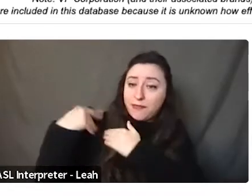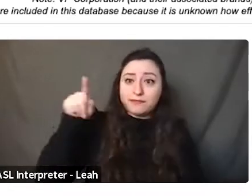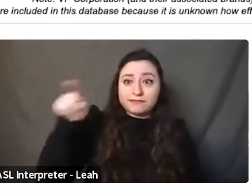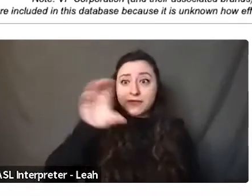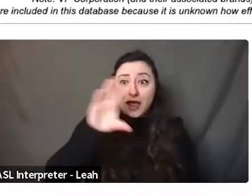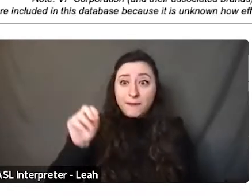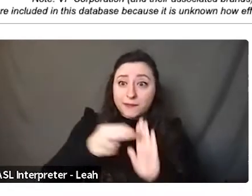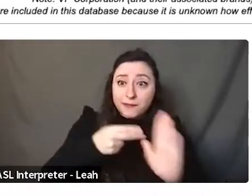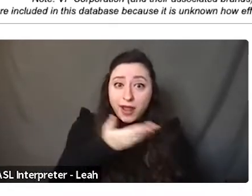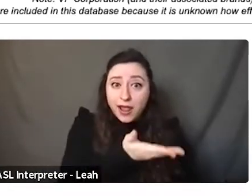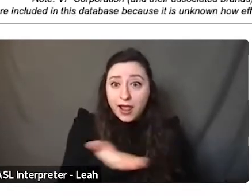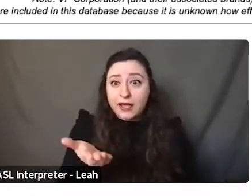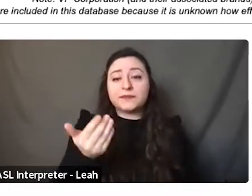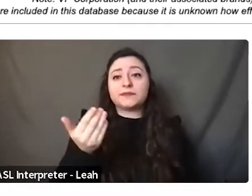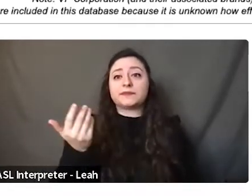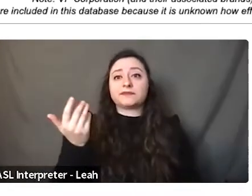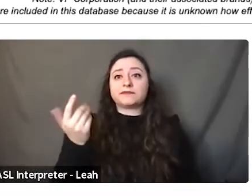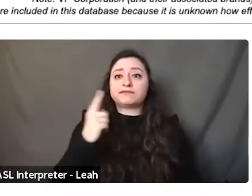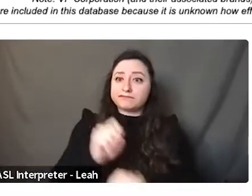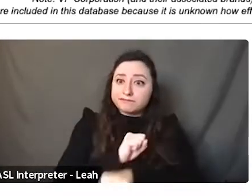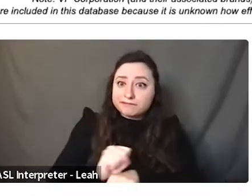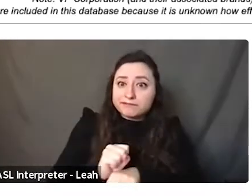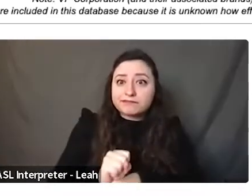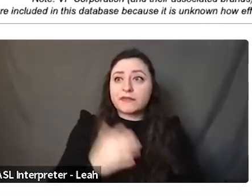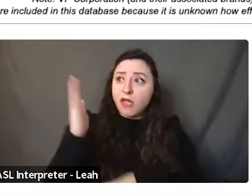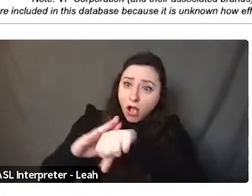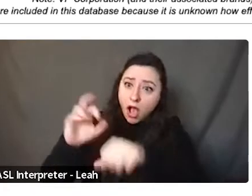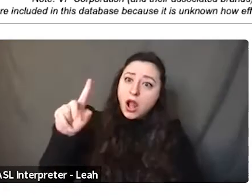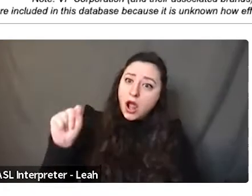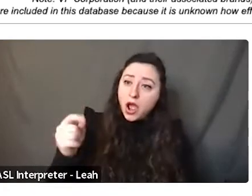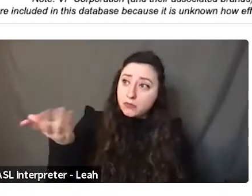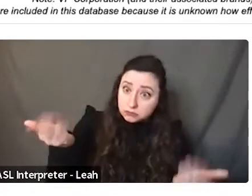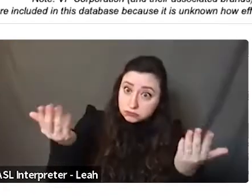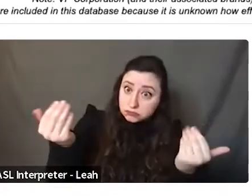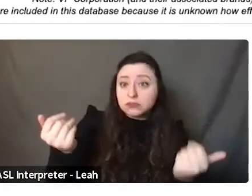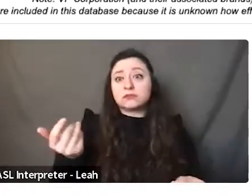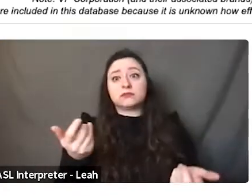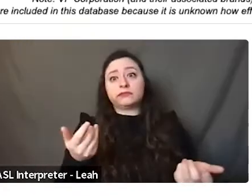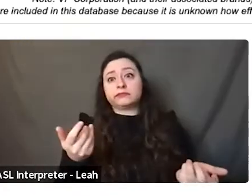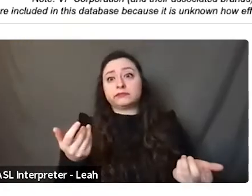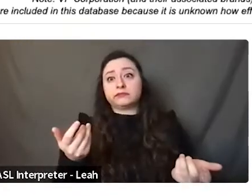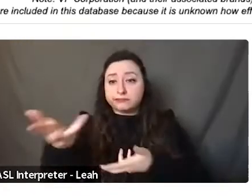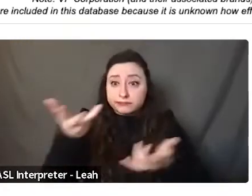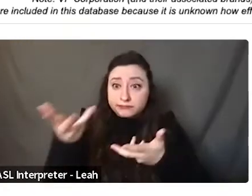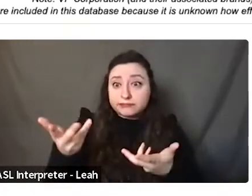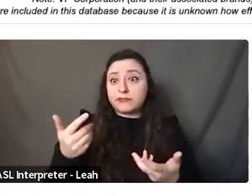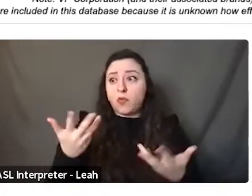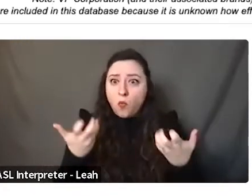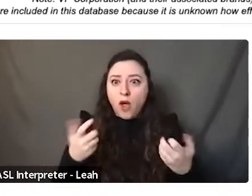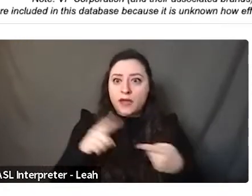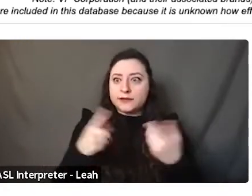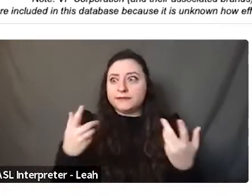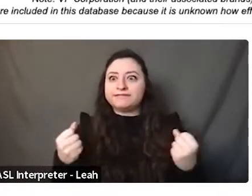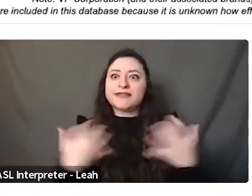on one end, the instinct is just, let's call them out, and let's get them to be afraid of this